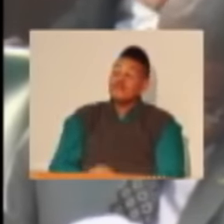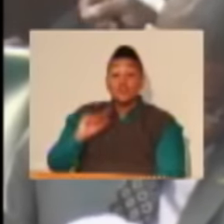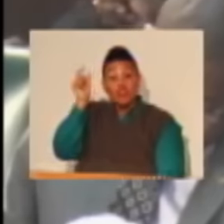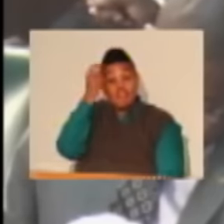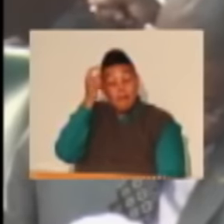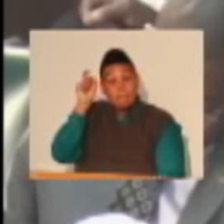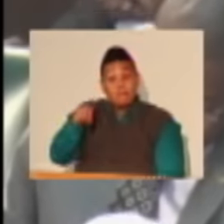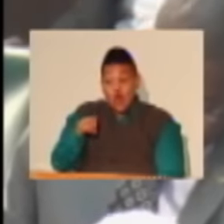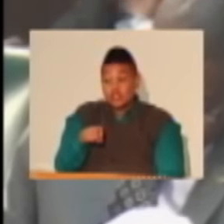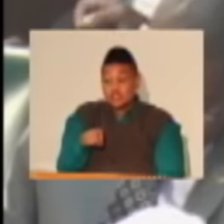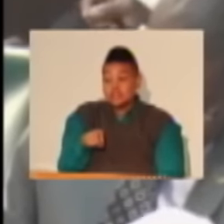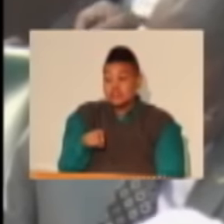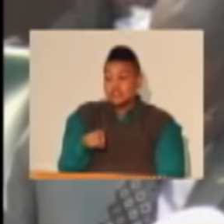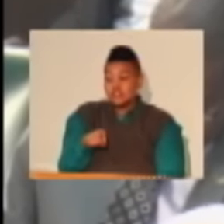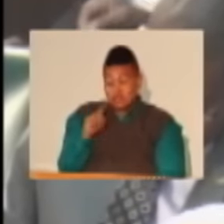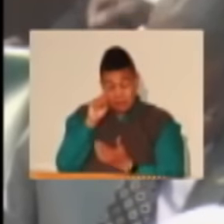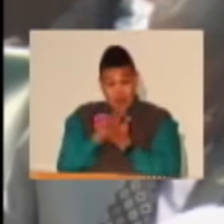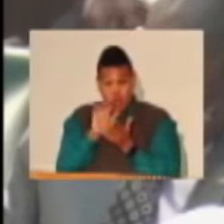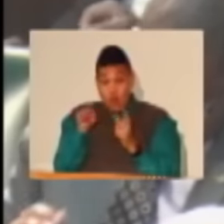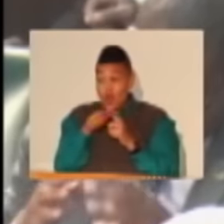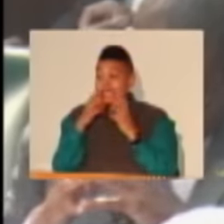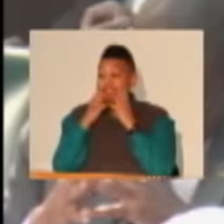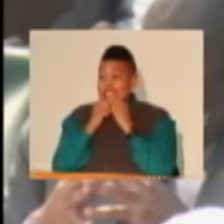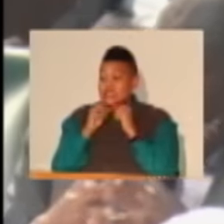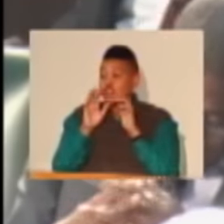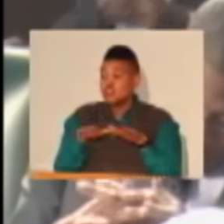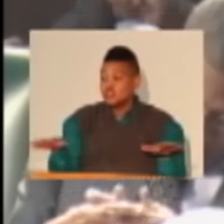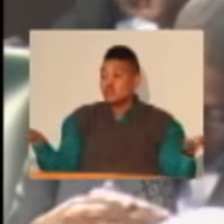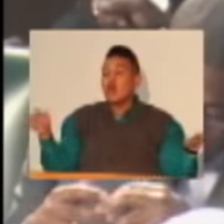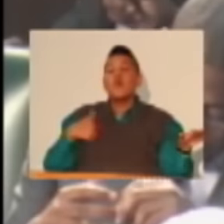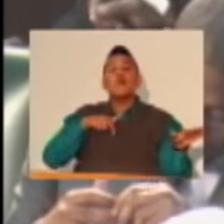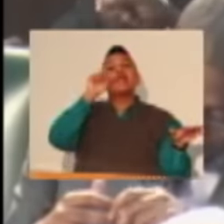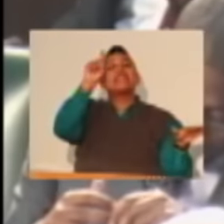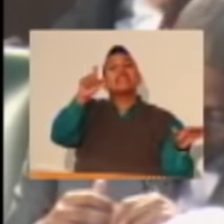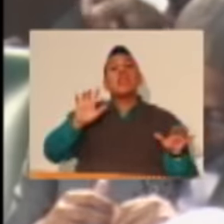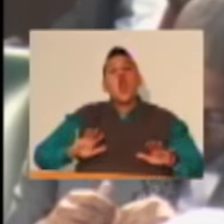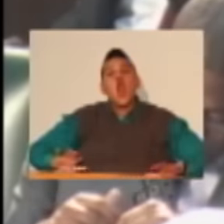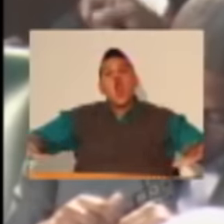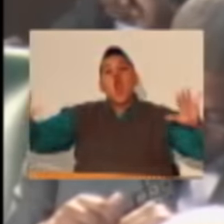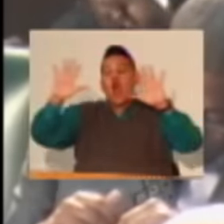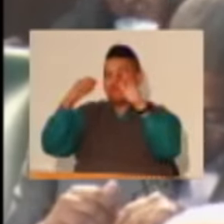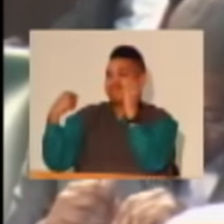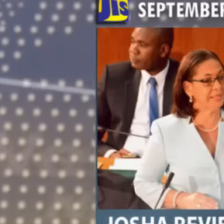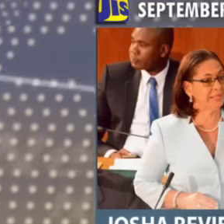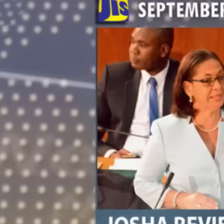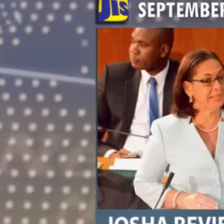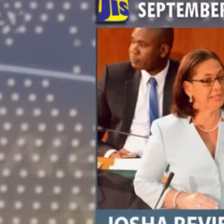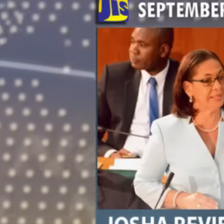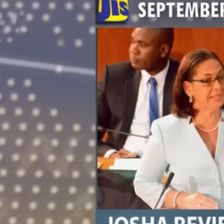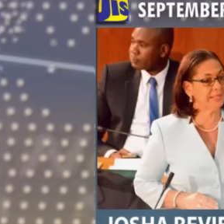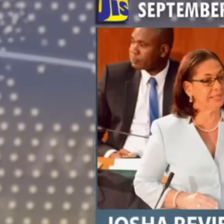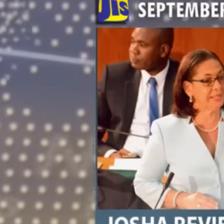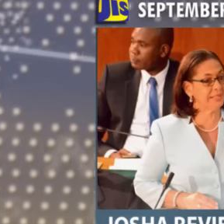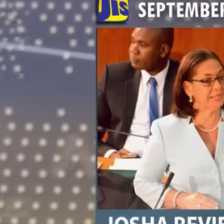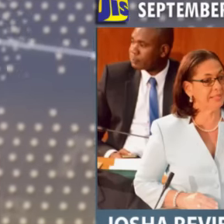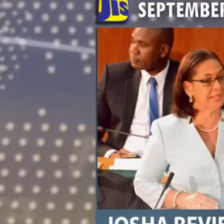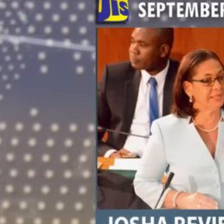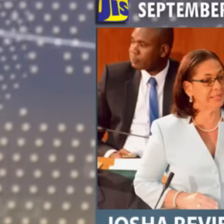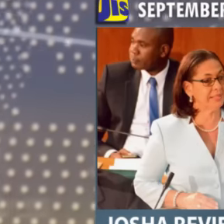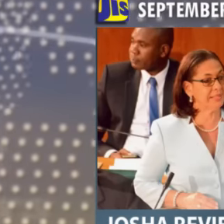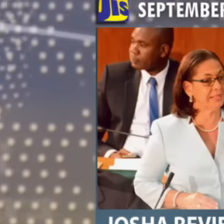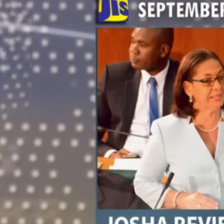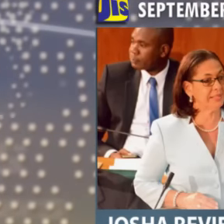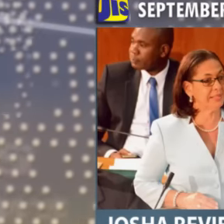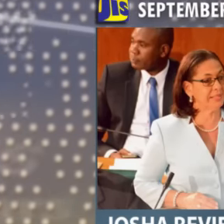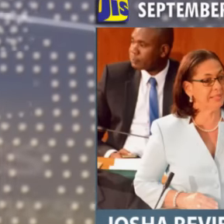will lead, but when it comes to safeguarding children, we'll need all hands on deck. Also in Parliament Wednesday, Labour